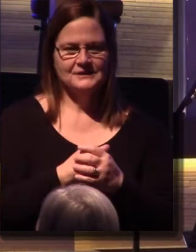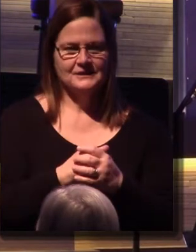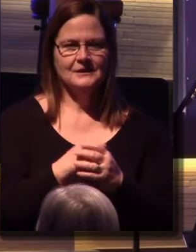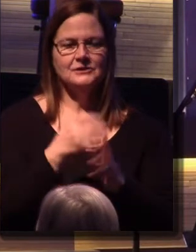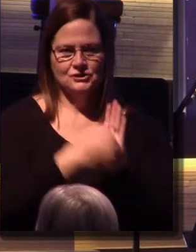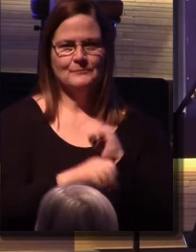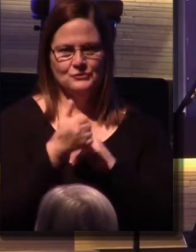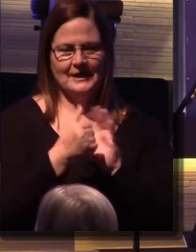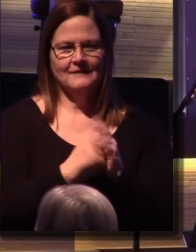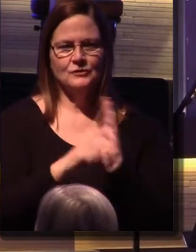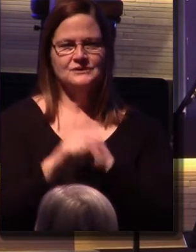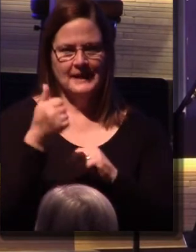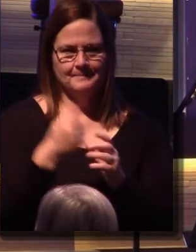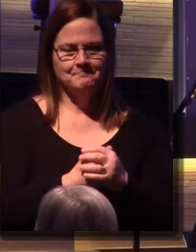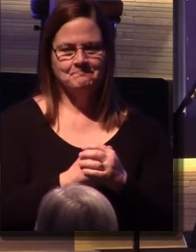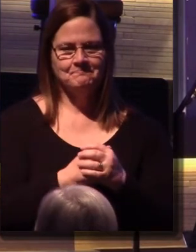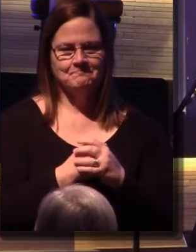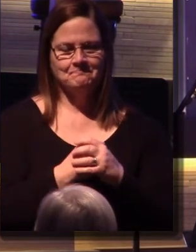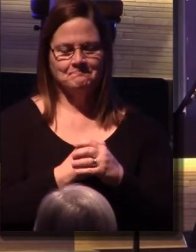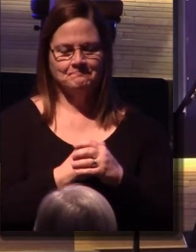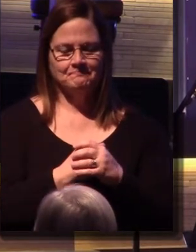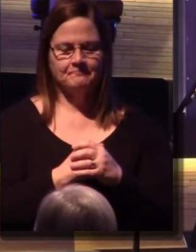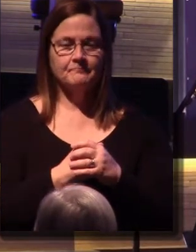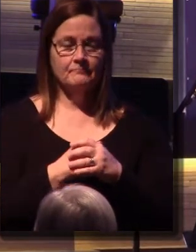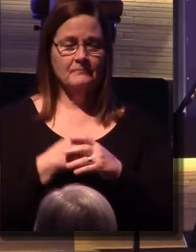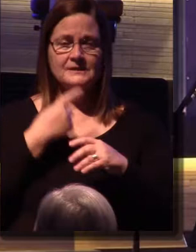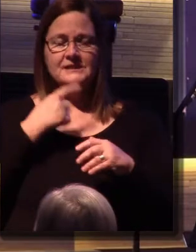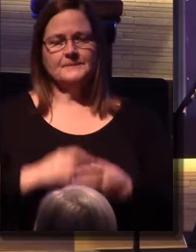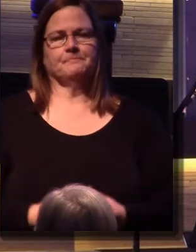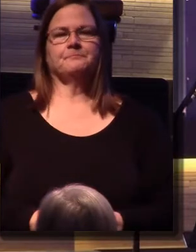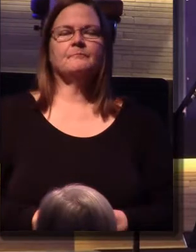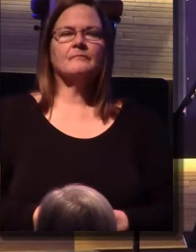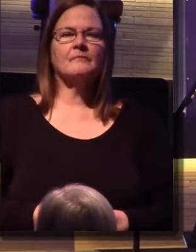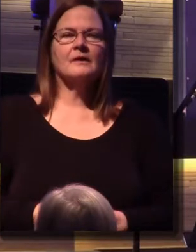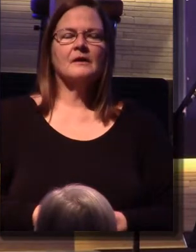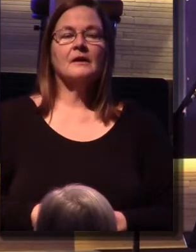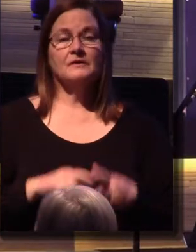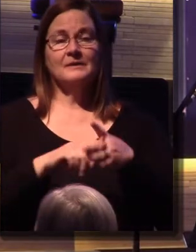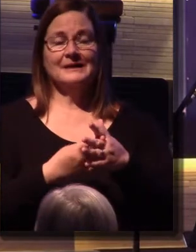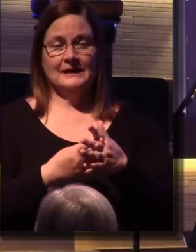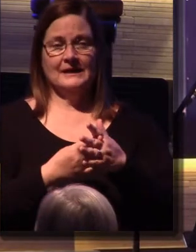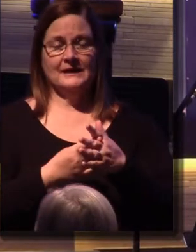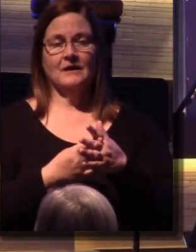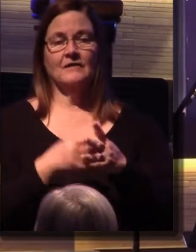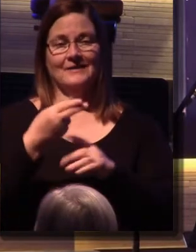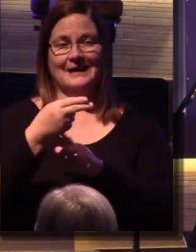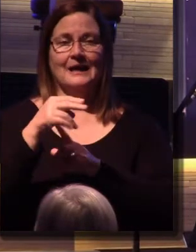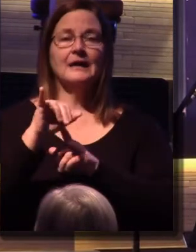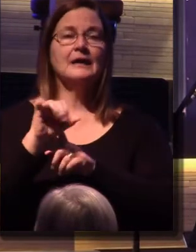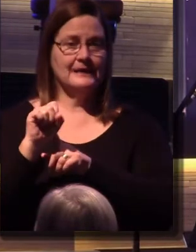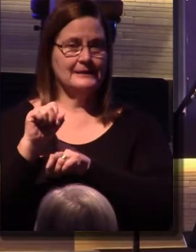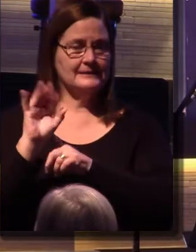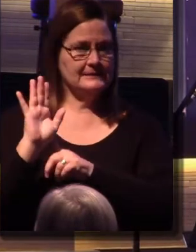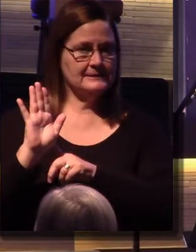Genesis chapter 10, verse 10, where it says this. It says, the beginning of his kingdom, and this